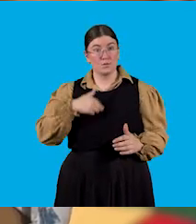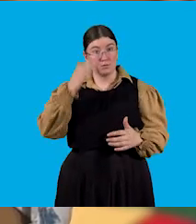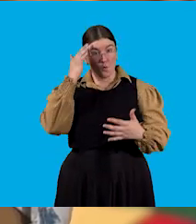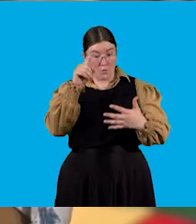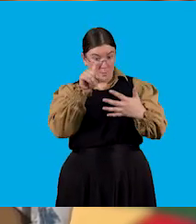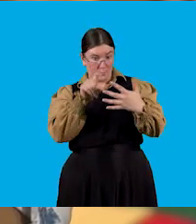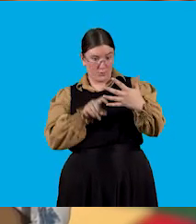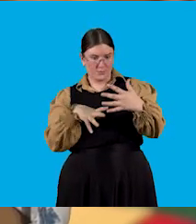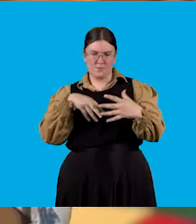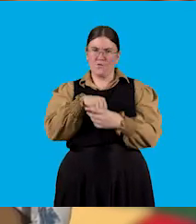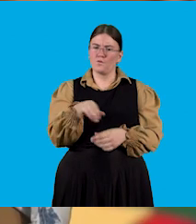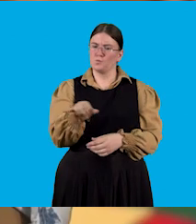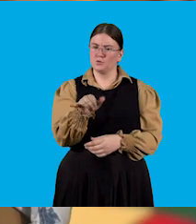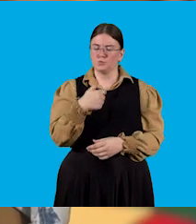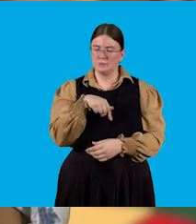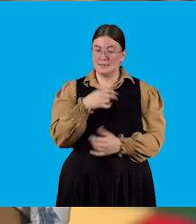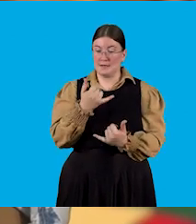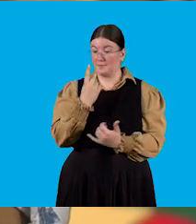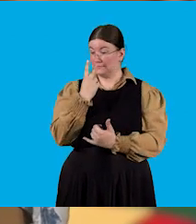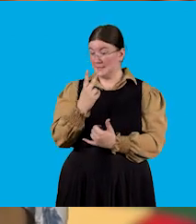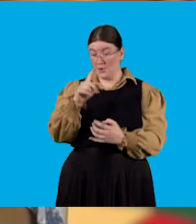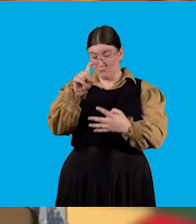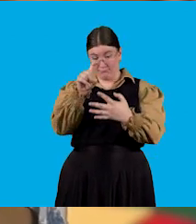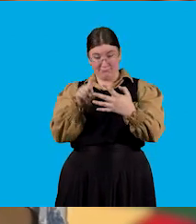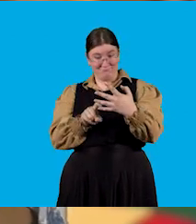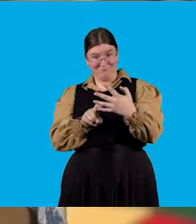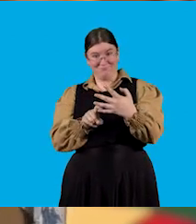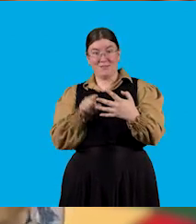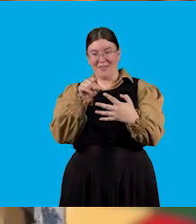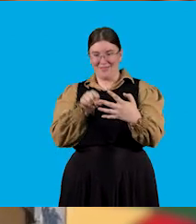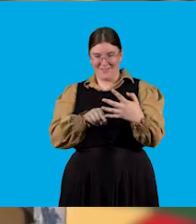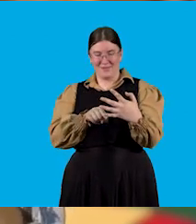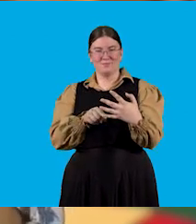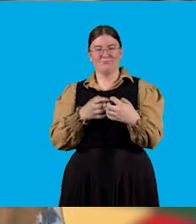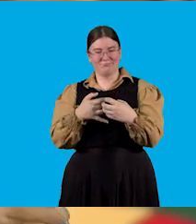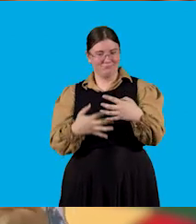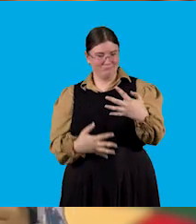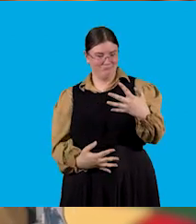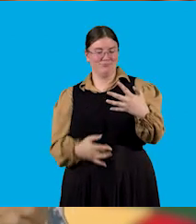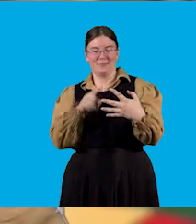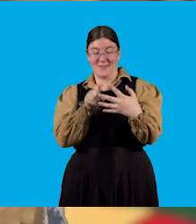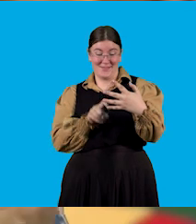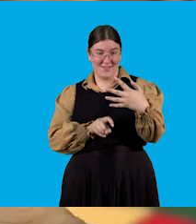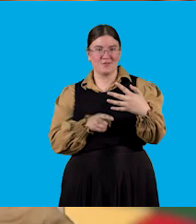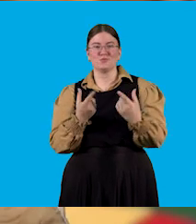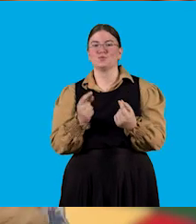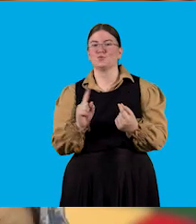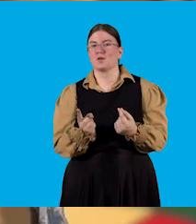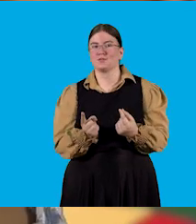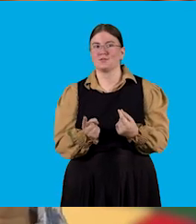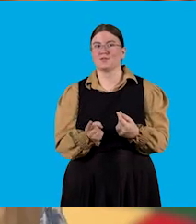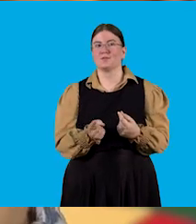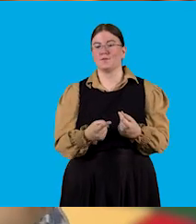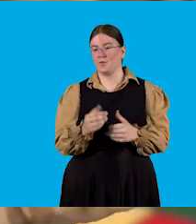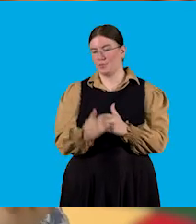which components are involved, so we look at how these components function in the processes